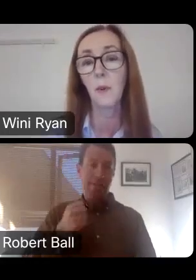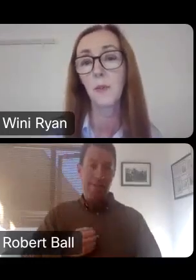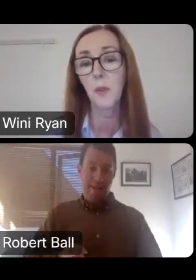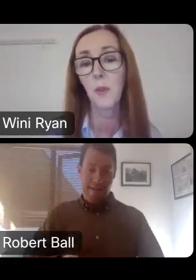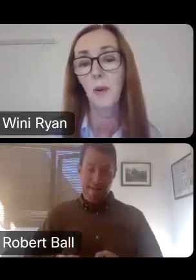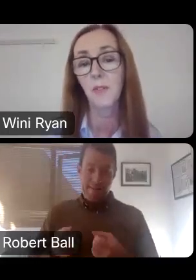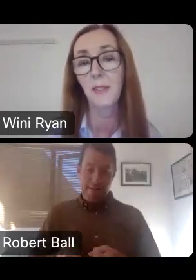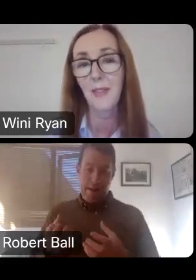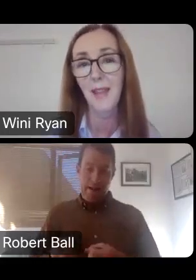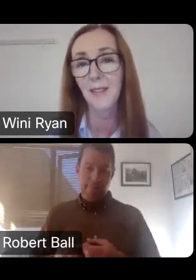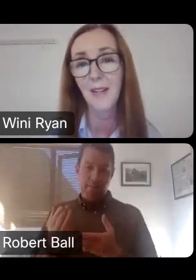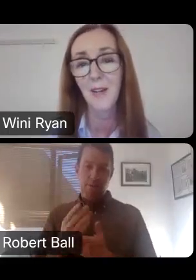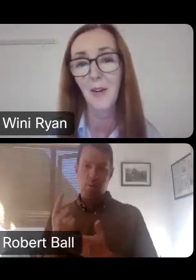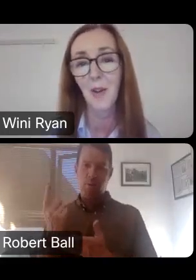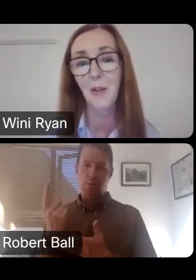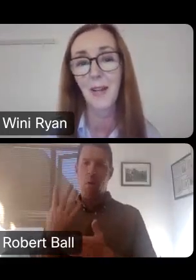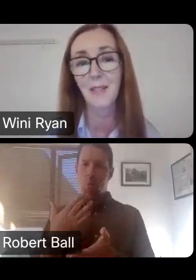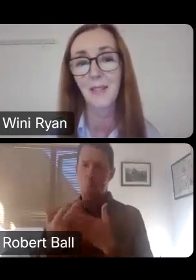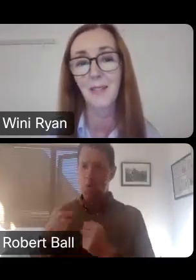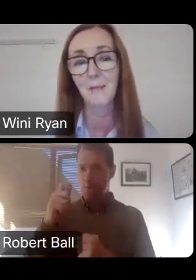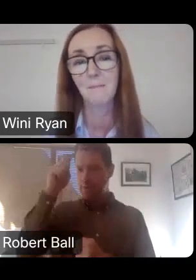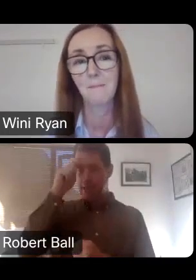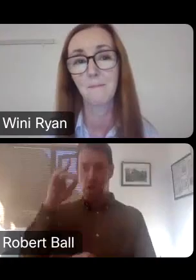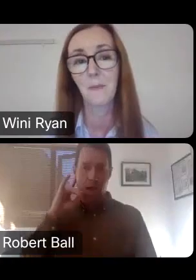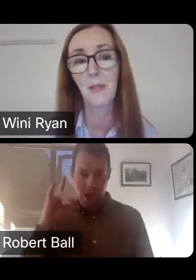often those 2 boxes in the end are not connected.